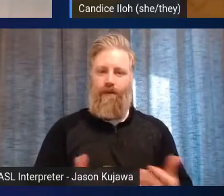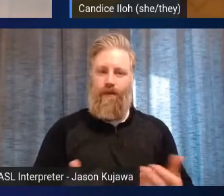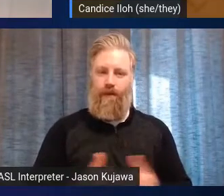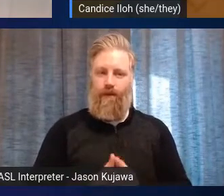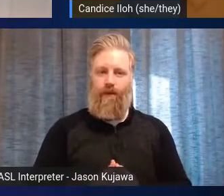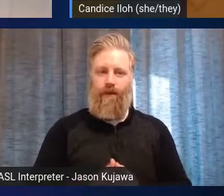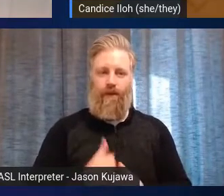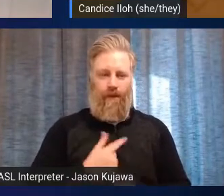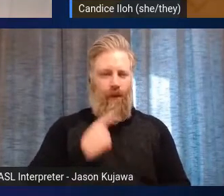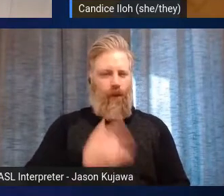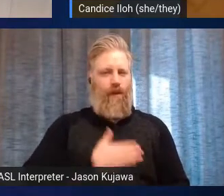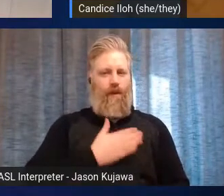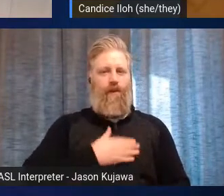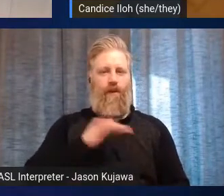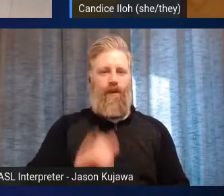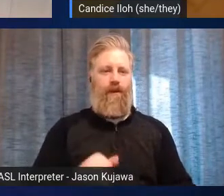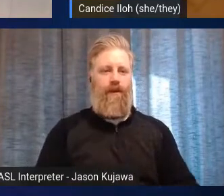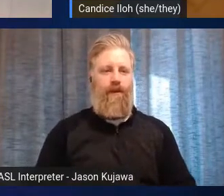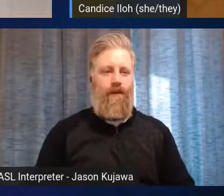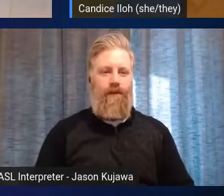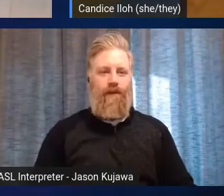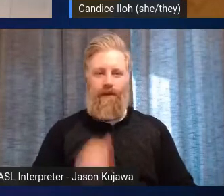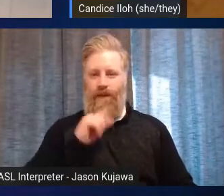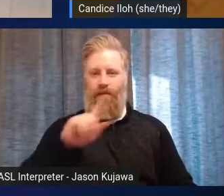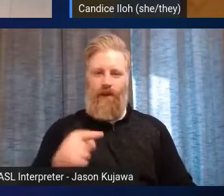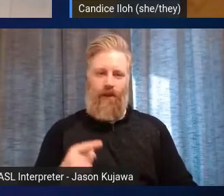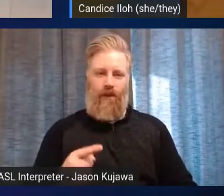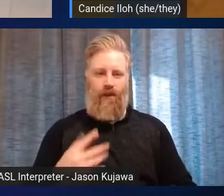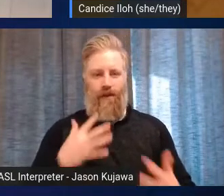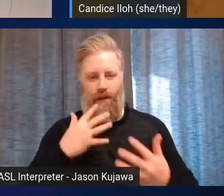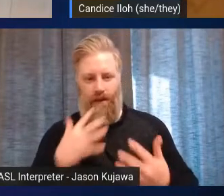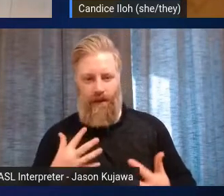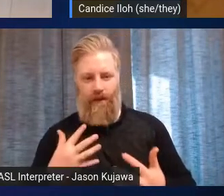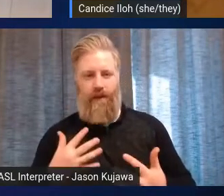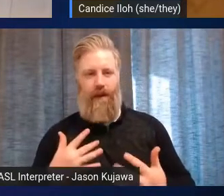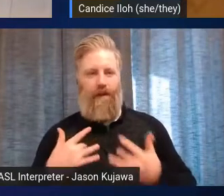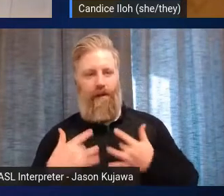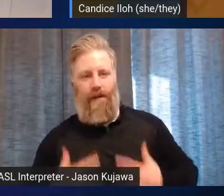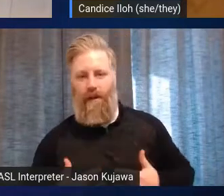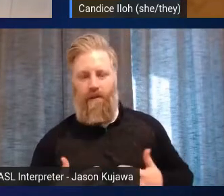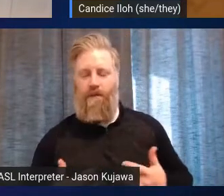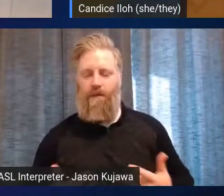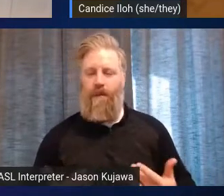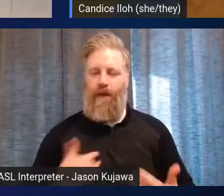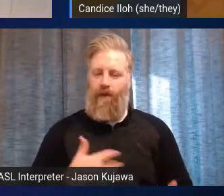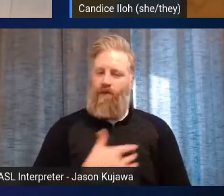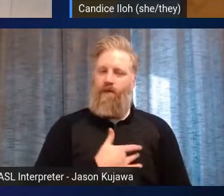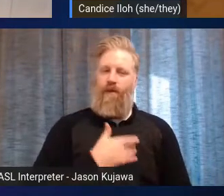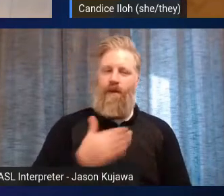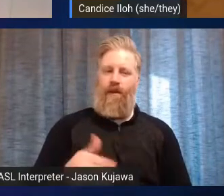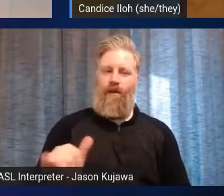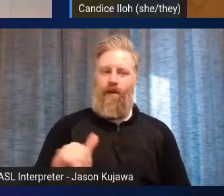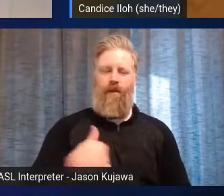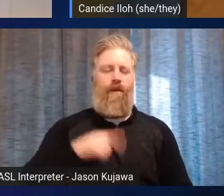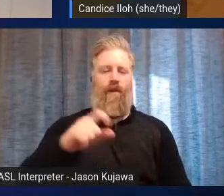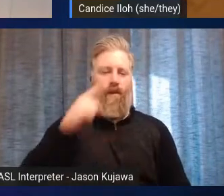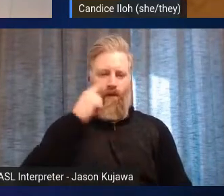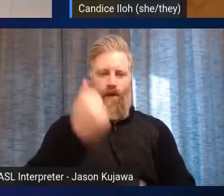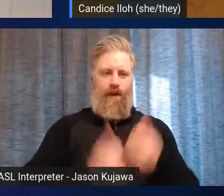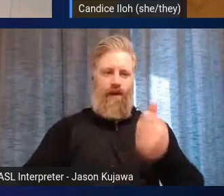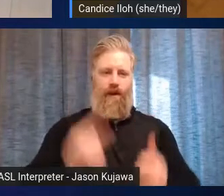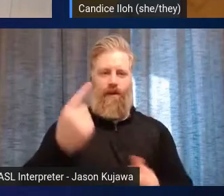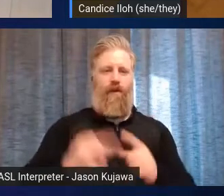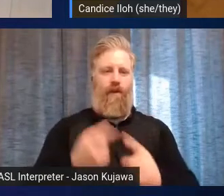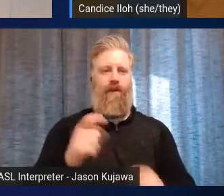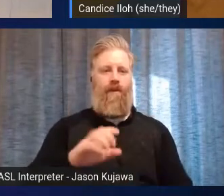appreciate, not just a weight to the book, you know? Thank you. All right, this one's for everybody. From the class at City